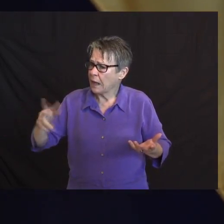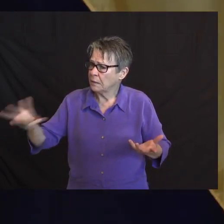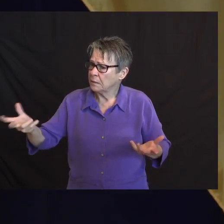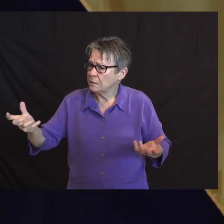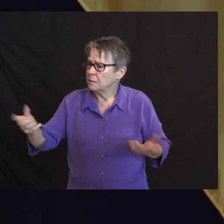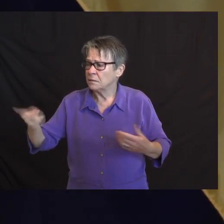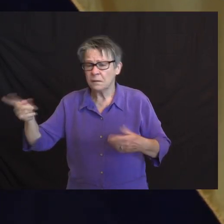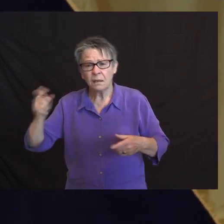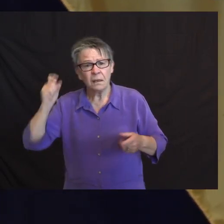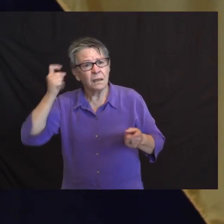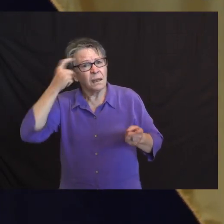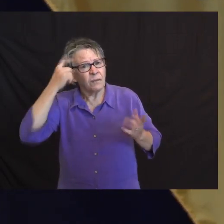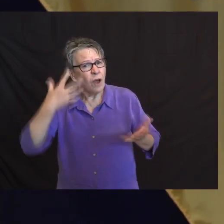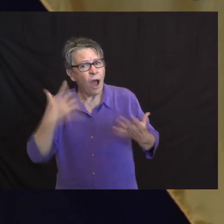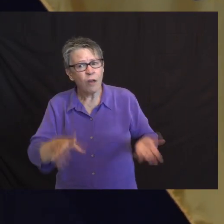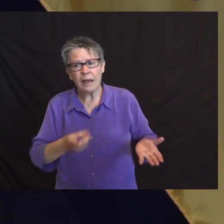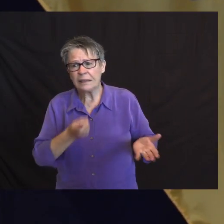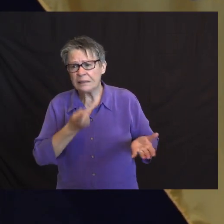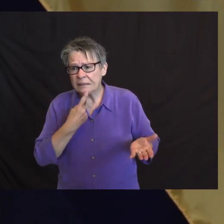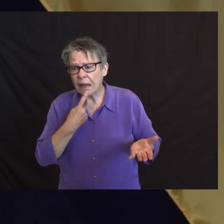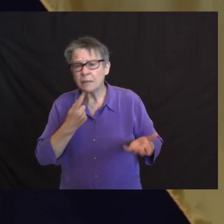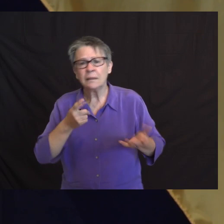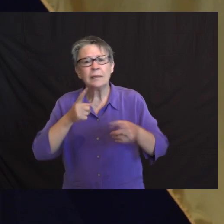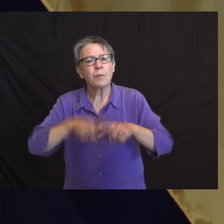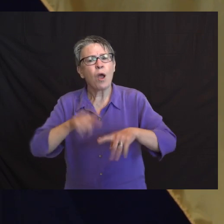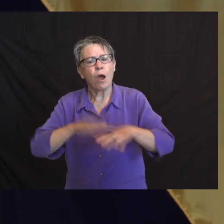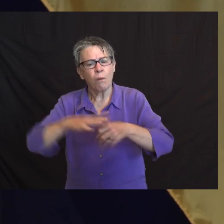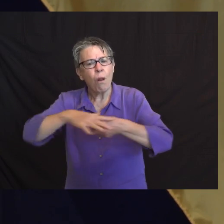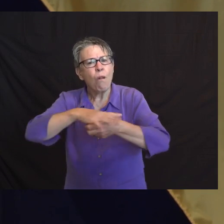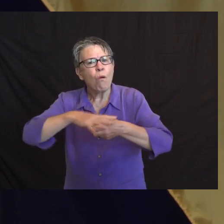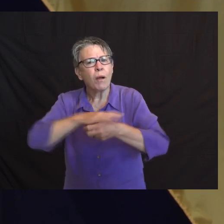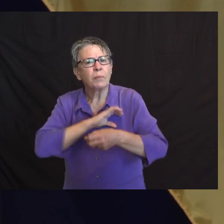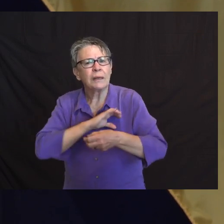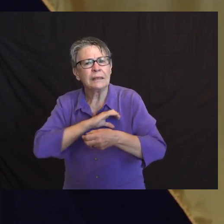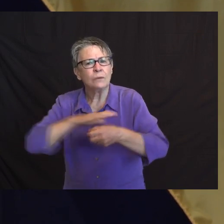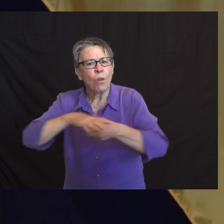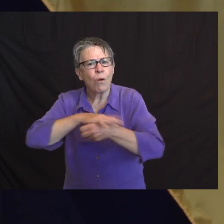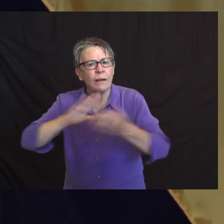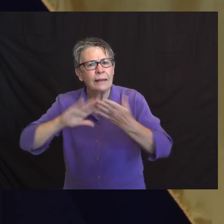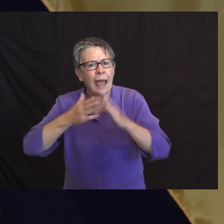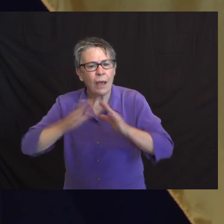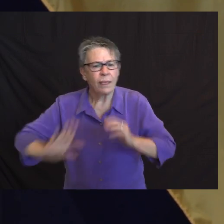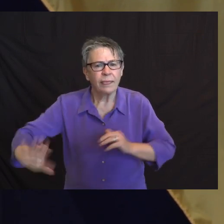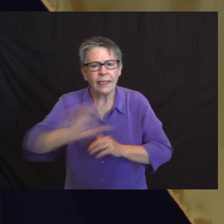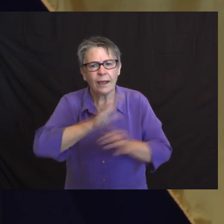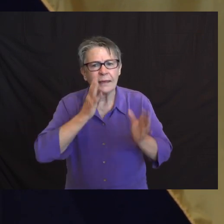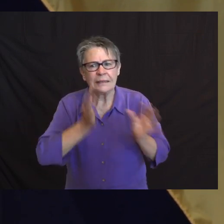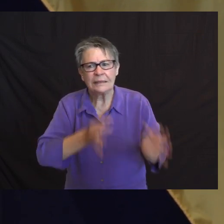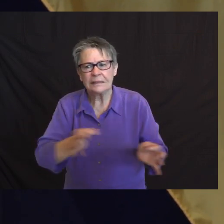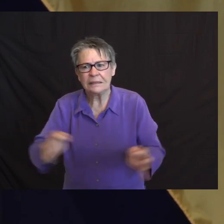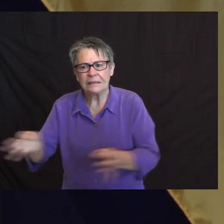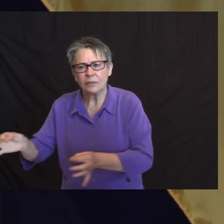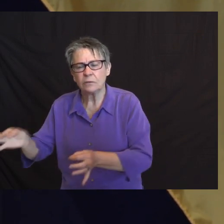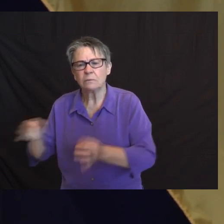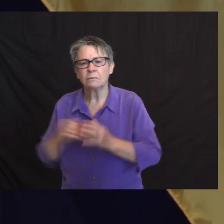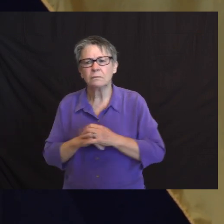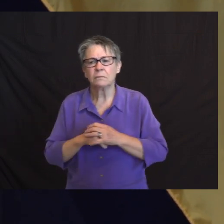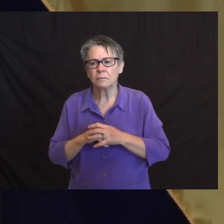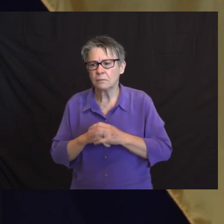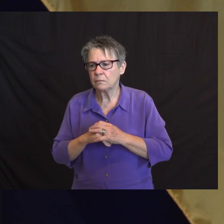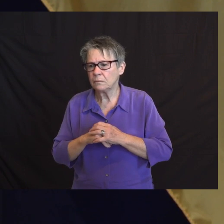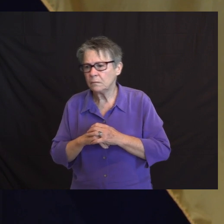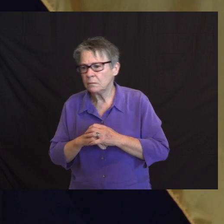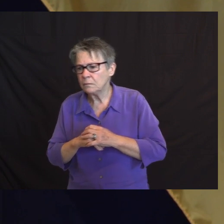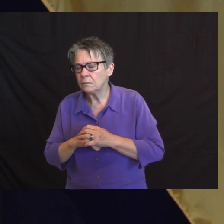a local law enforcement decision, and 2, that for the last 3 months, I think we've been striking that balance between